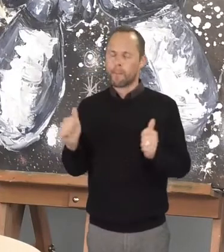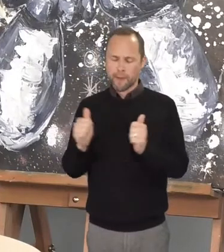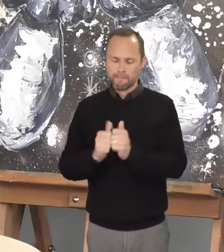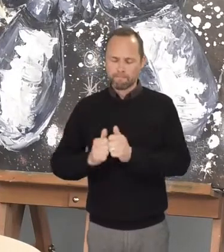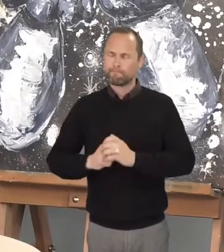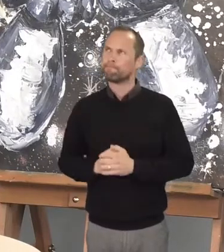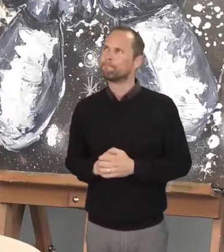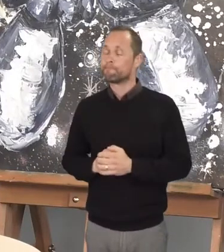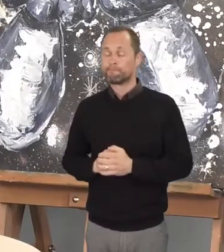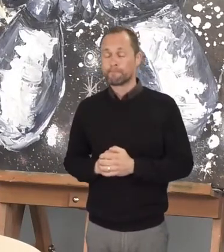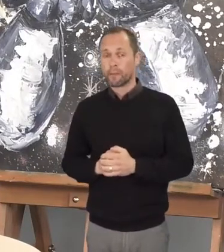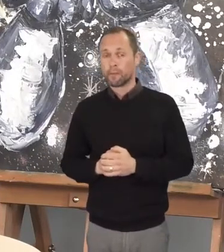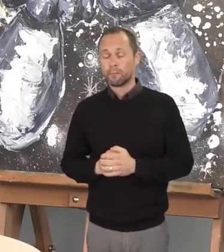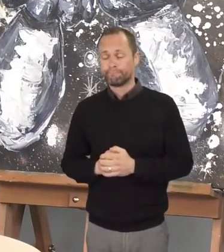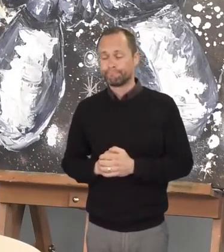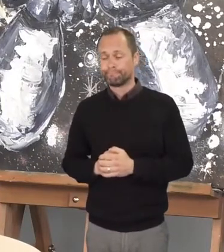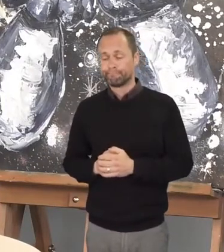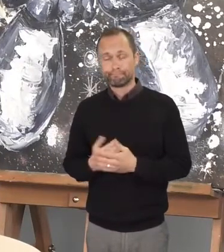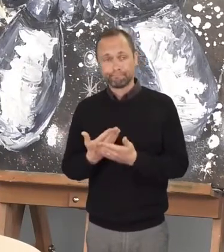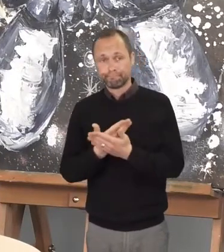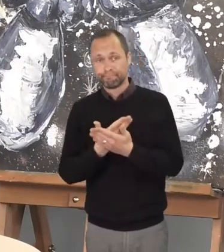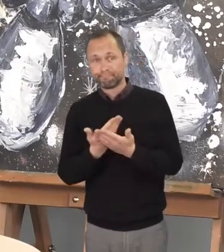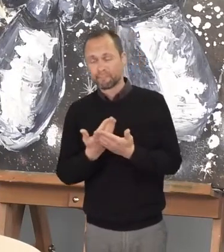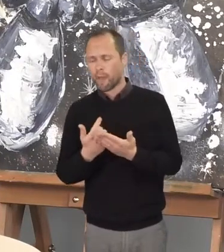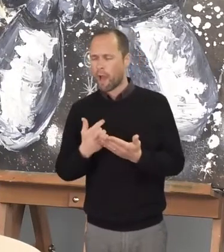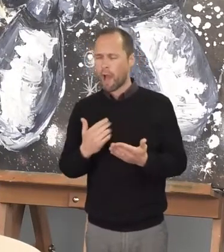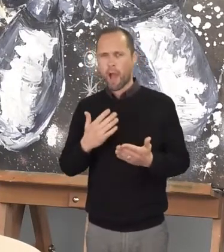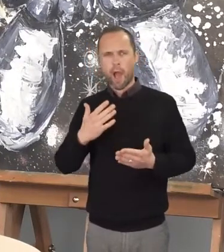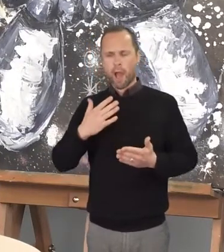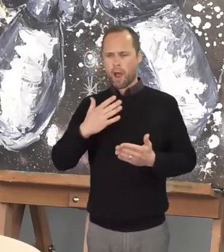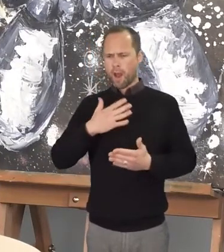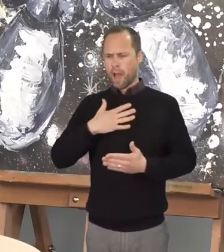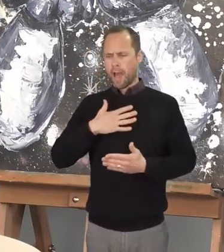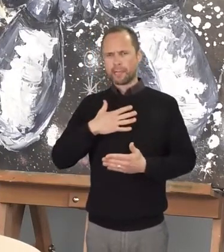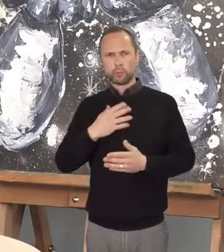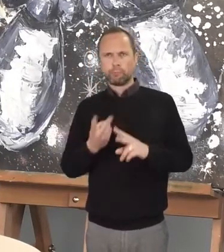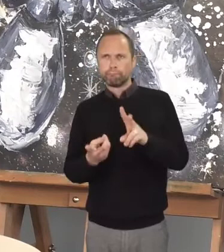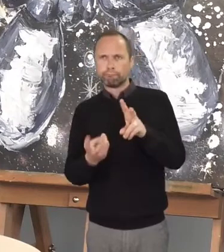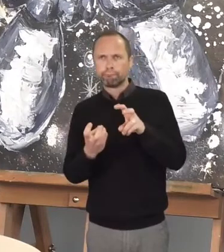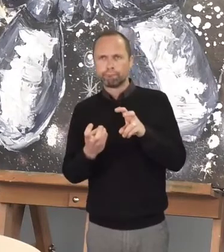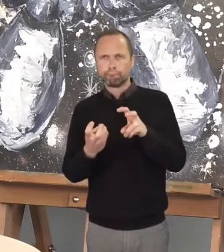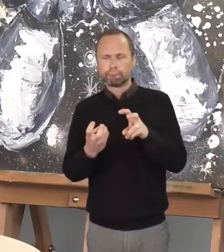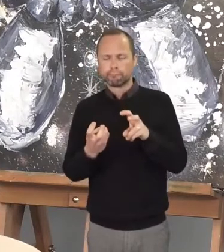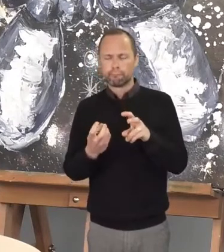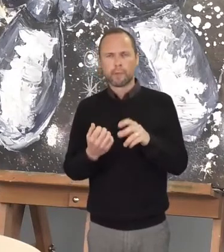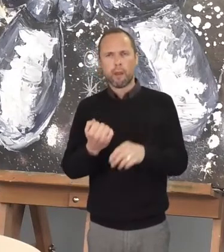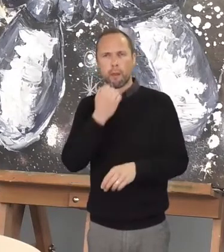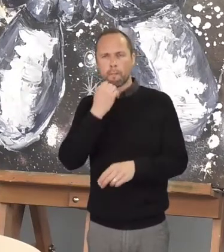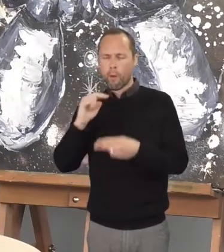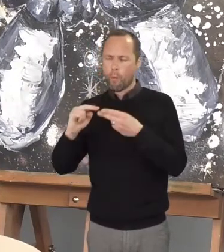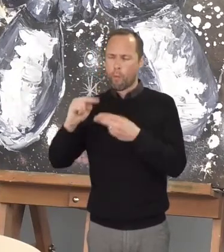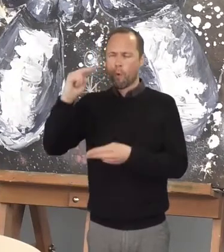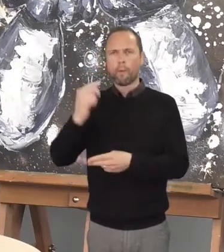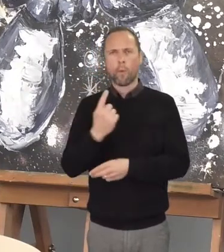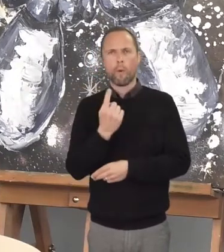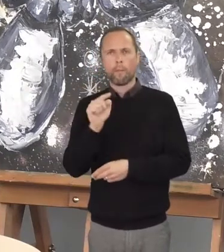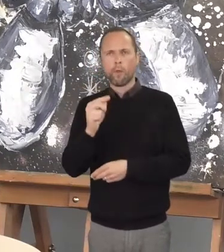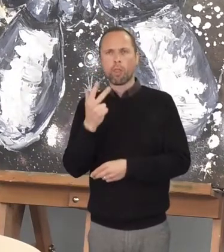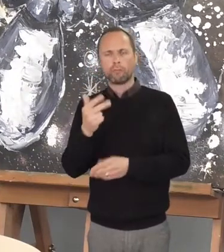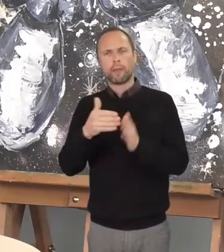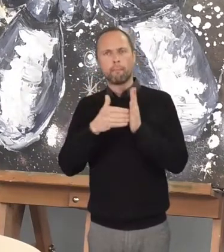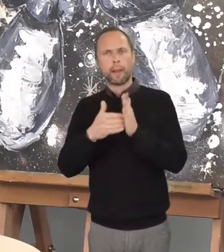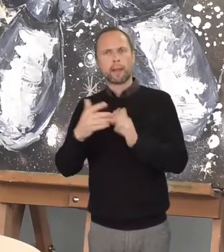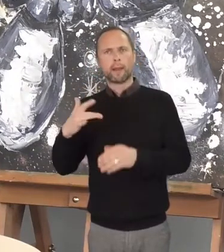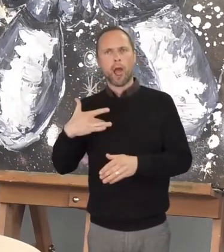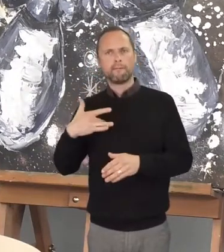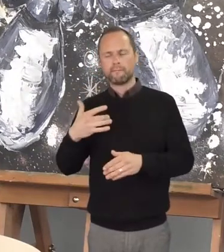I don't know about you, but I love hearing those big numbers. 1.3 million lives saved. That is phenomenal. But I also want to